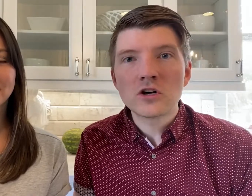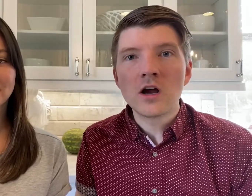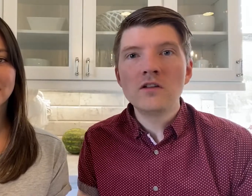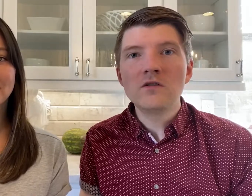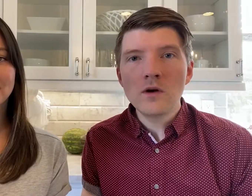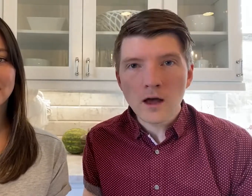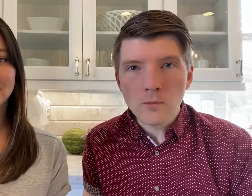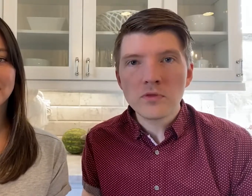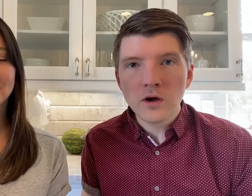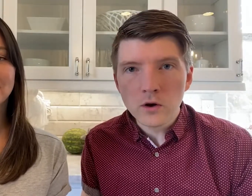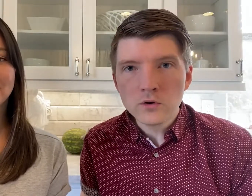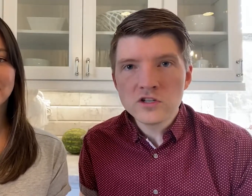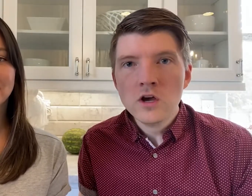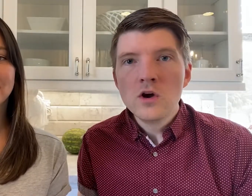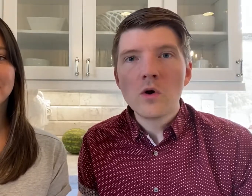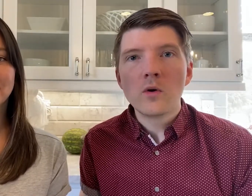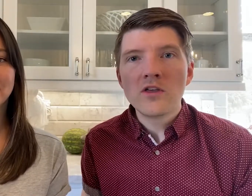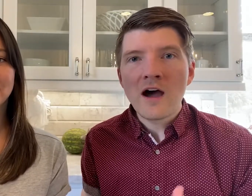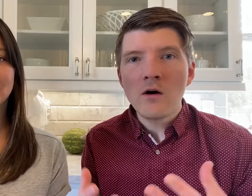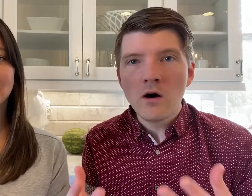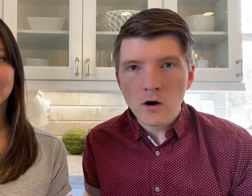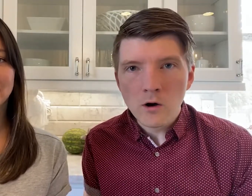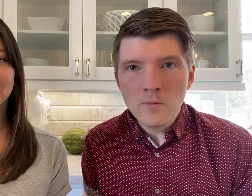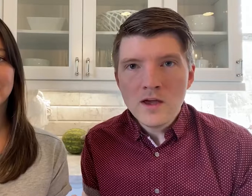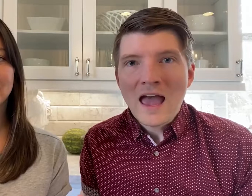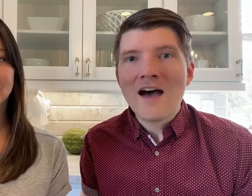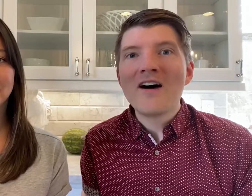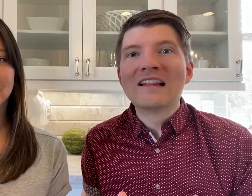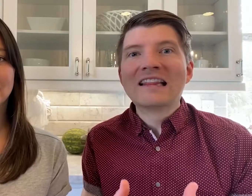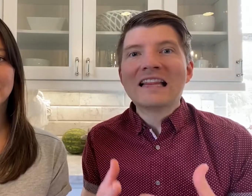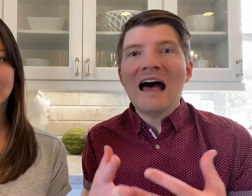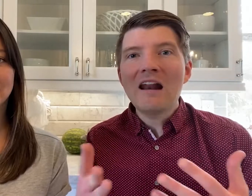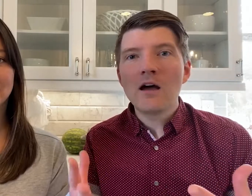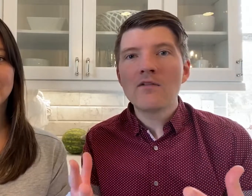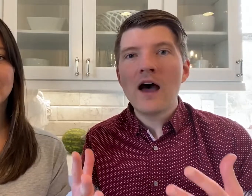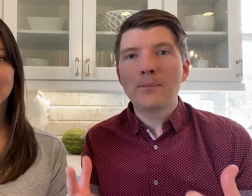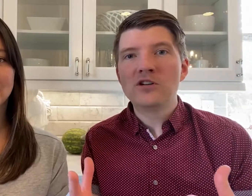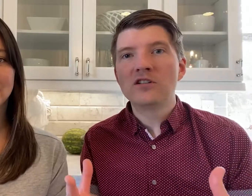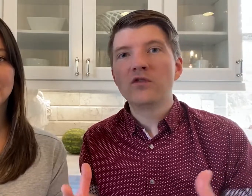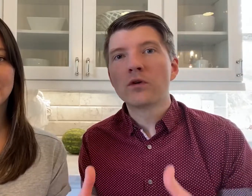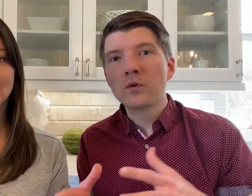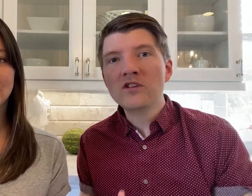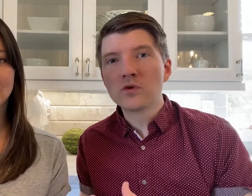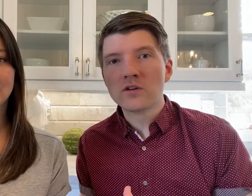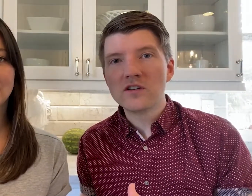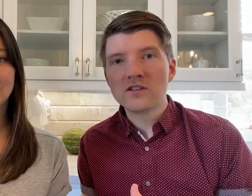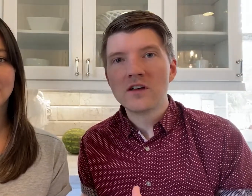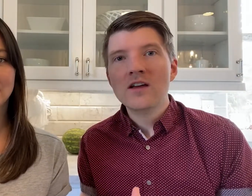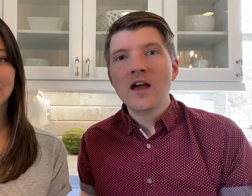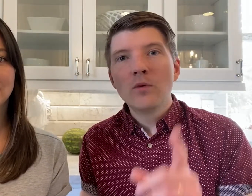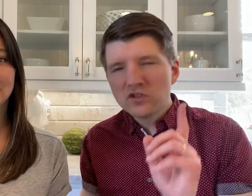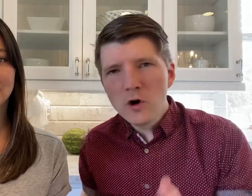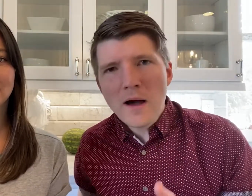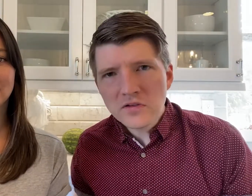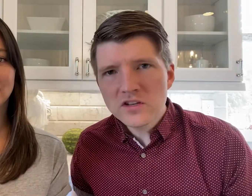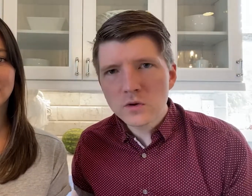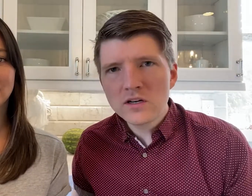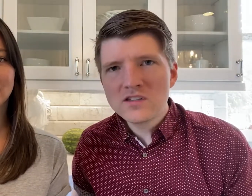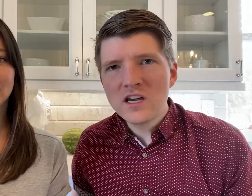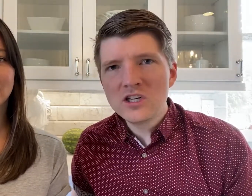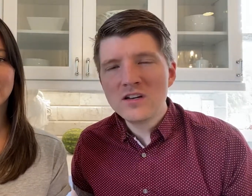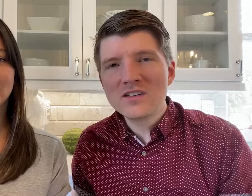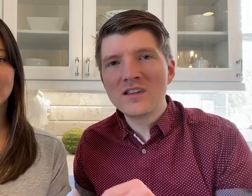and is trying to help those who are without home have a lot of options for resources. And what's cool about